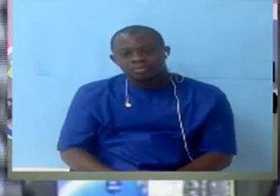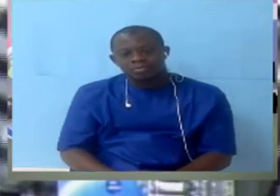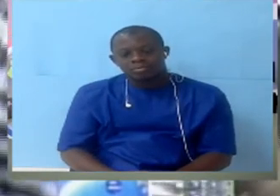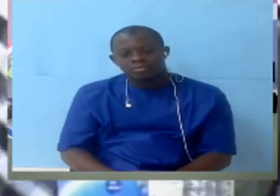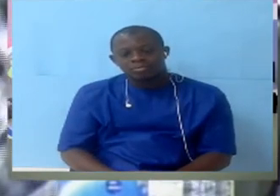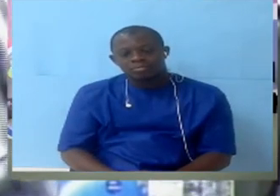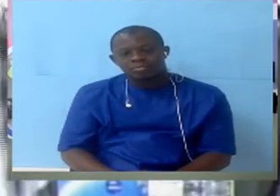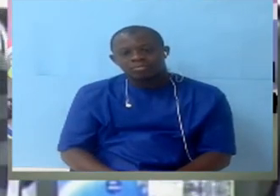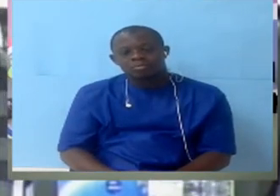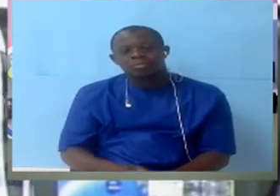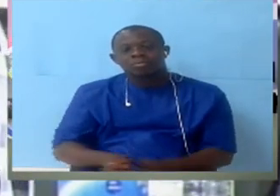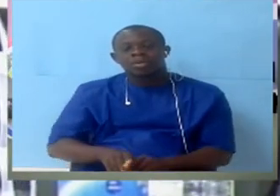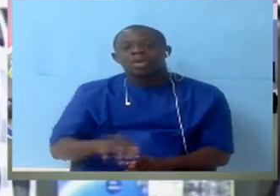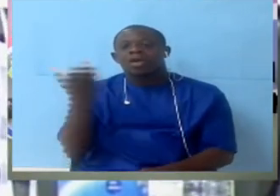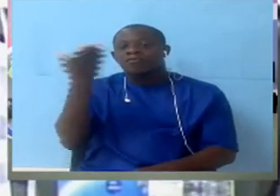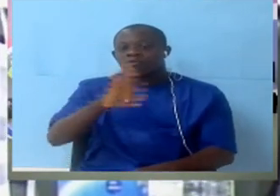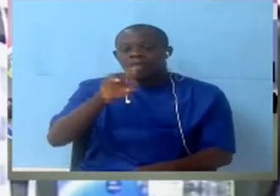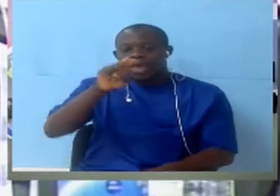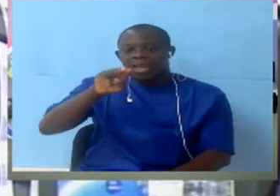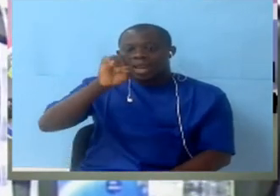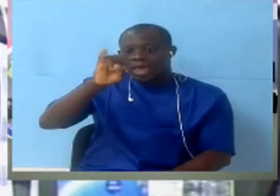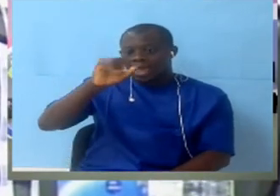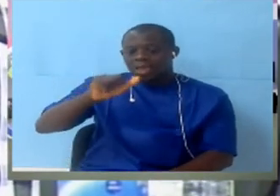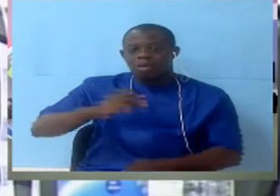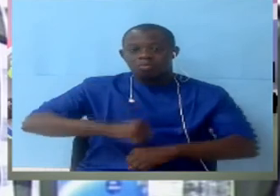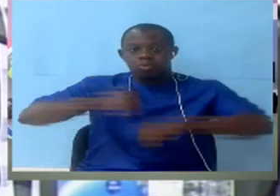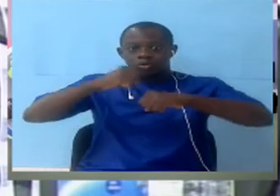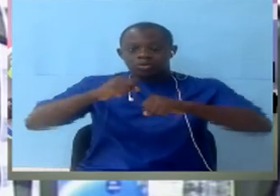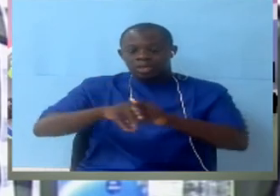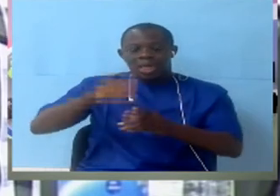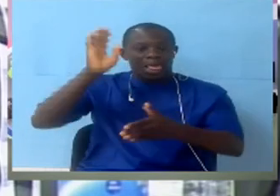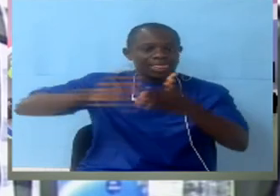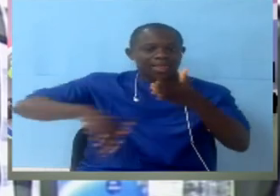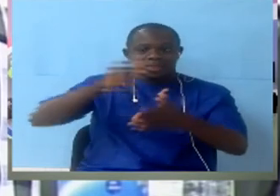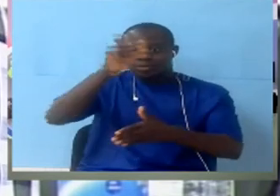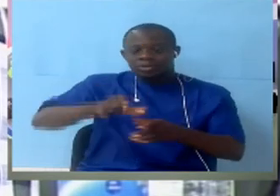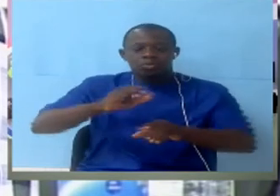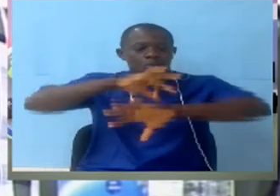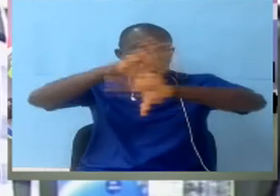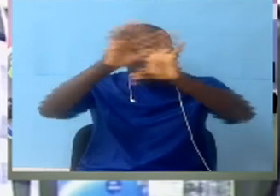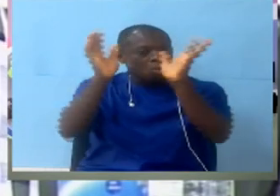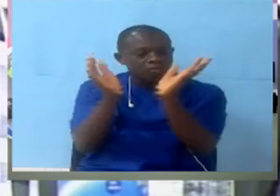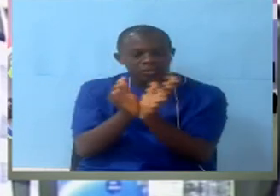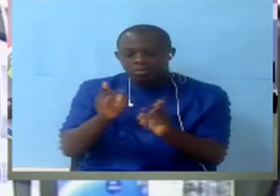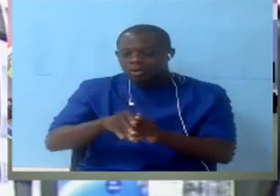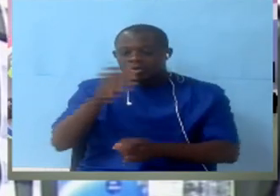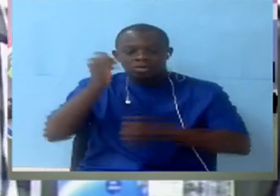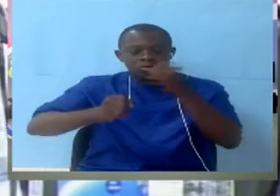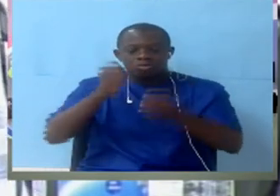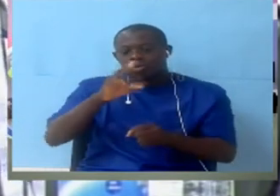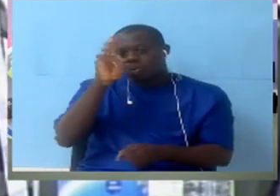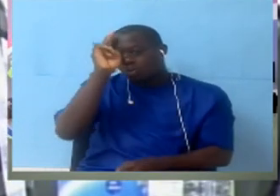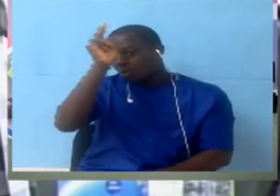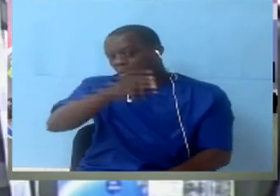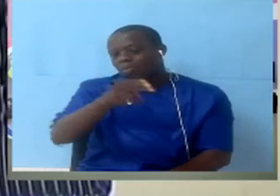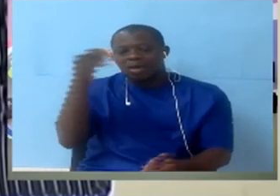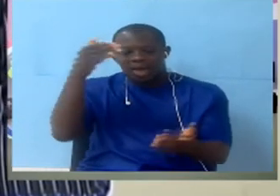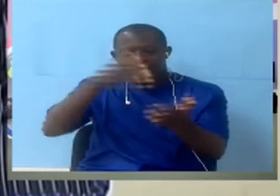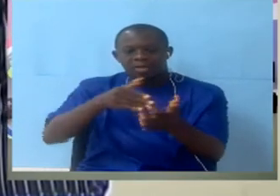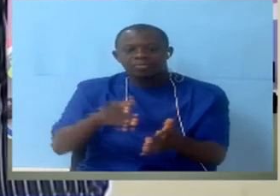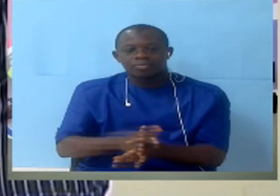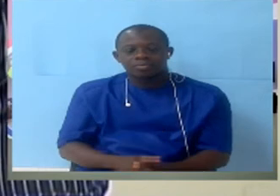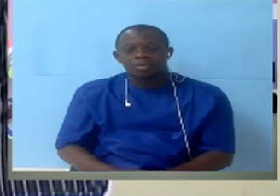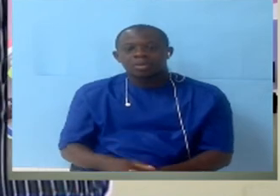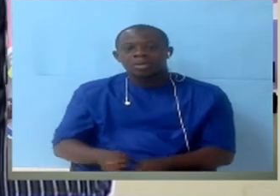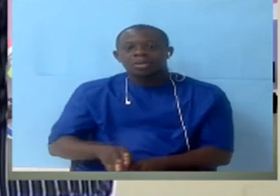From the NIA boss to the last person, all of them were running to their homes. Say Omar Jels, 2 weeks among